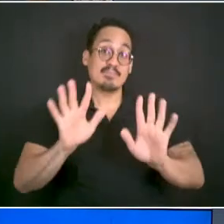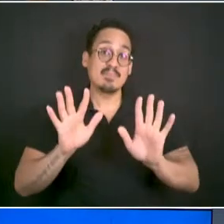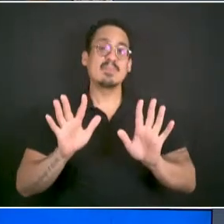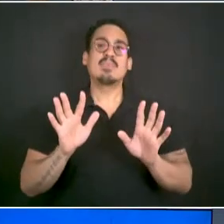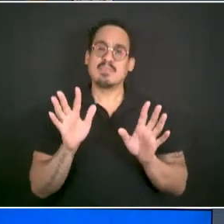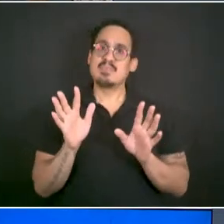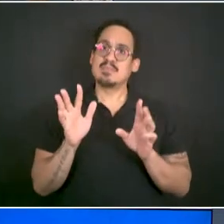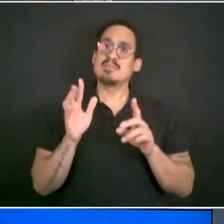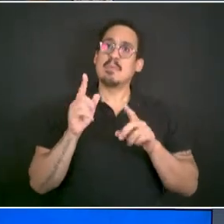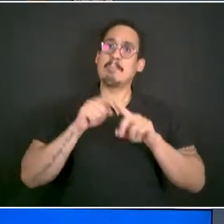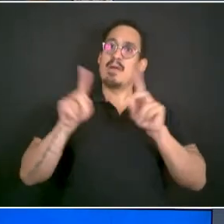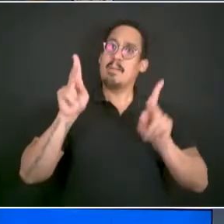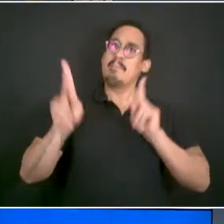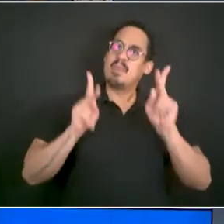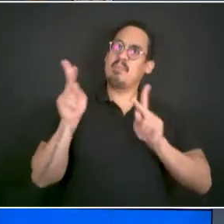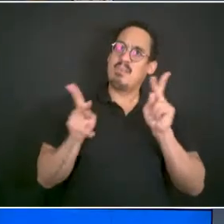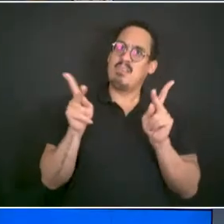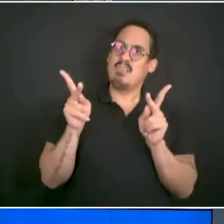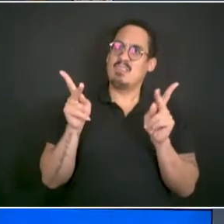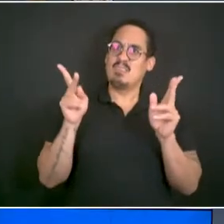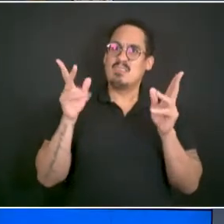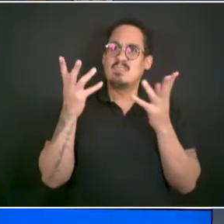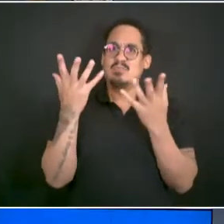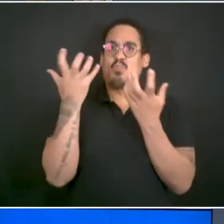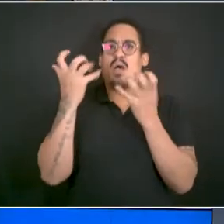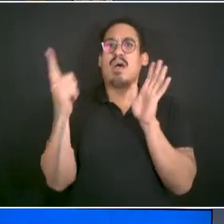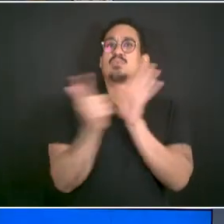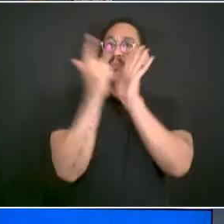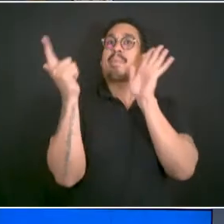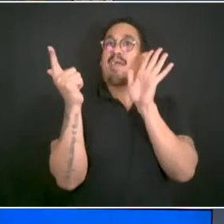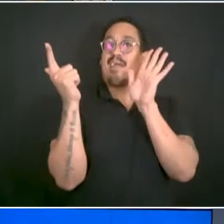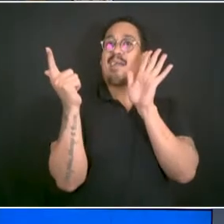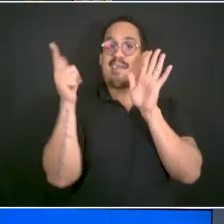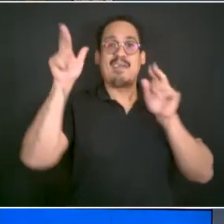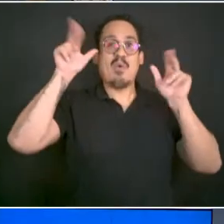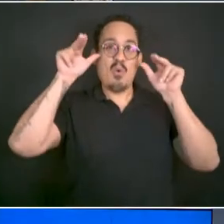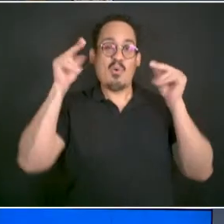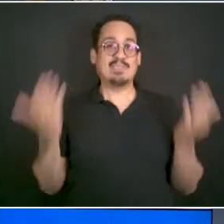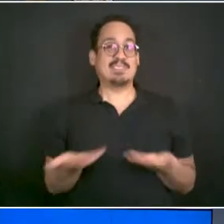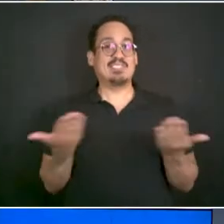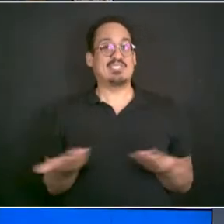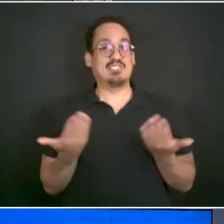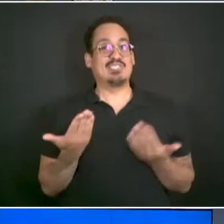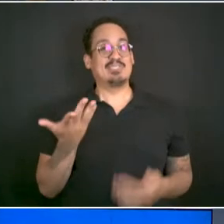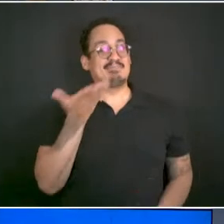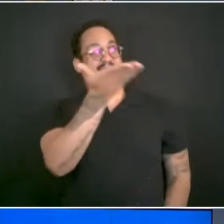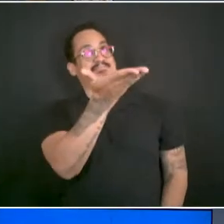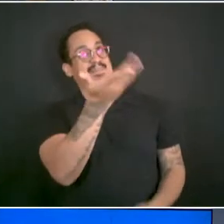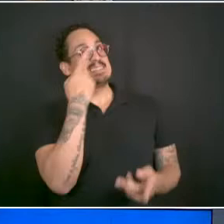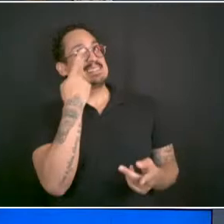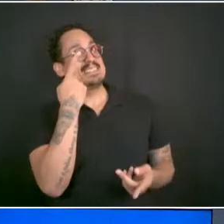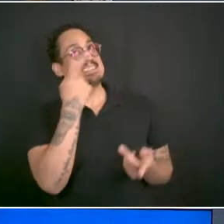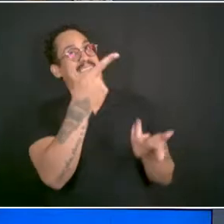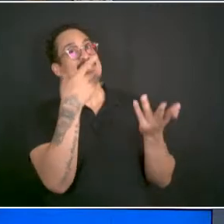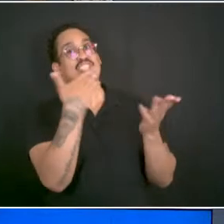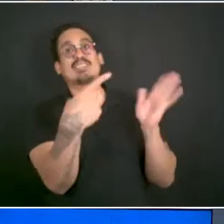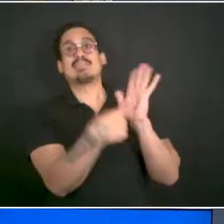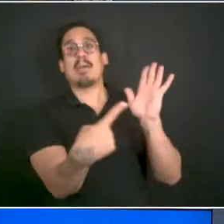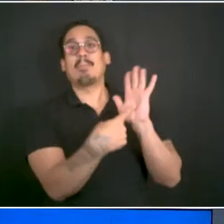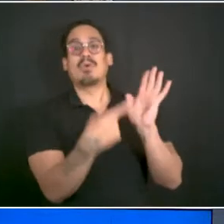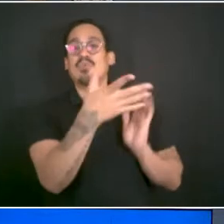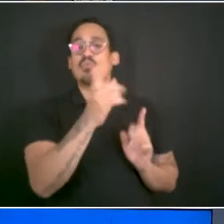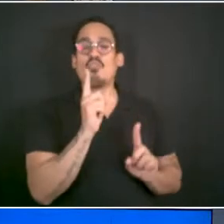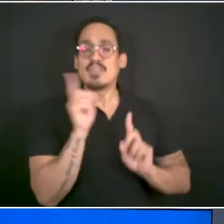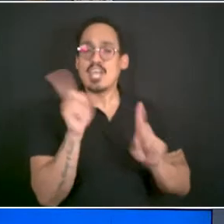support banning these horse carriages say that's a good example of why it should be. Just wanted to get your reaction to that.